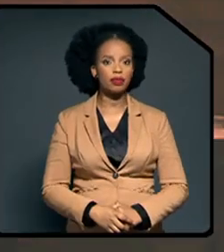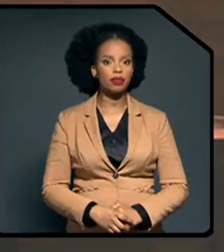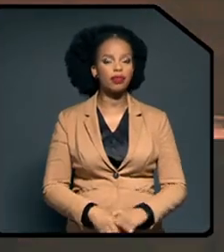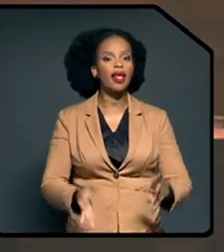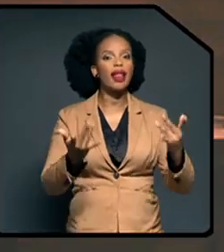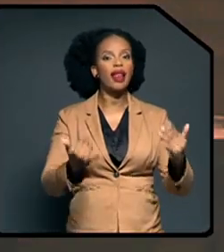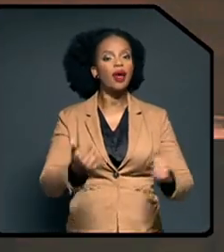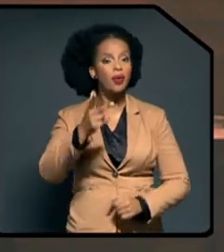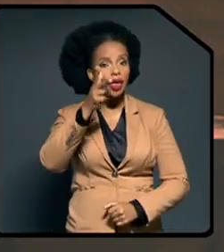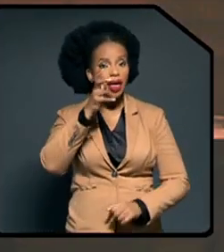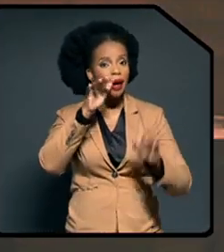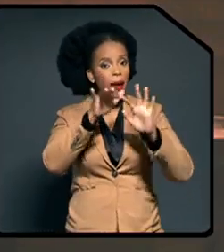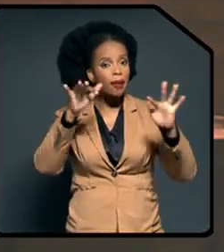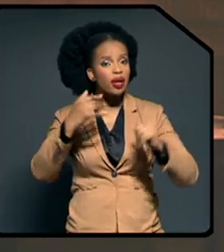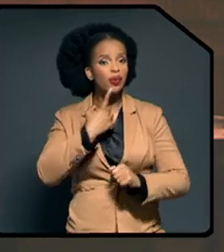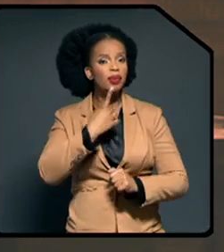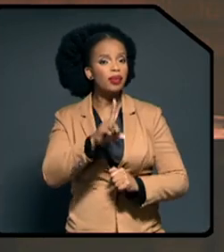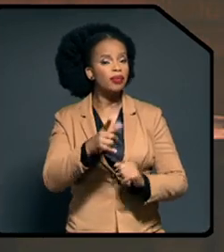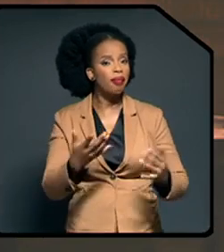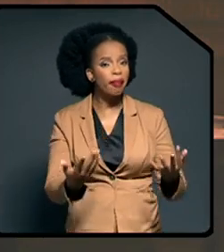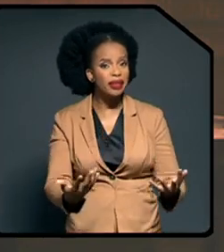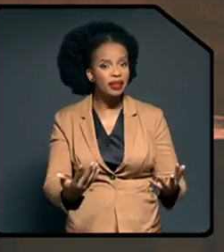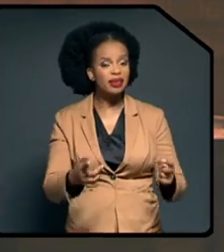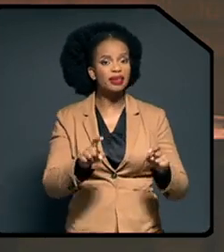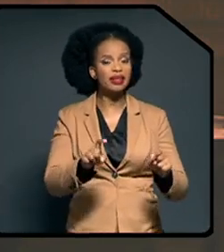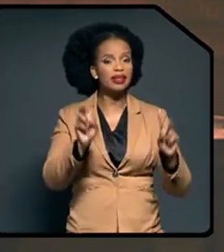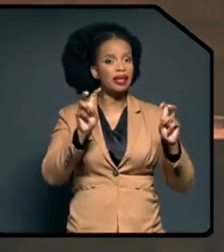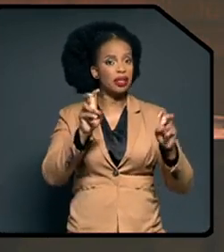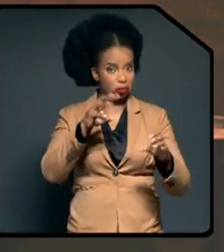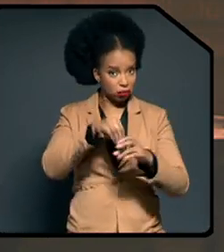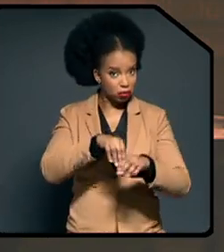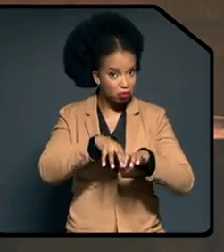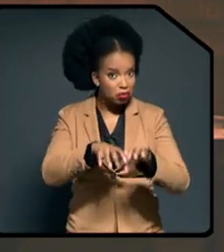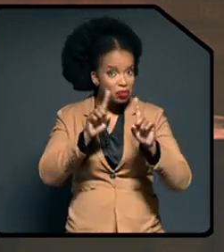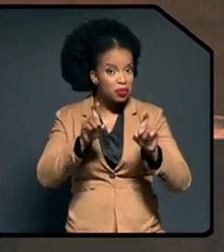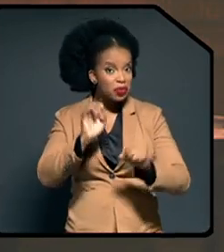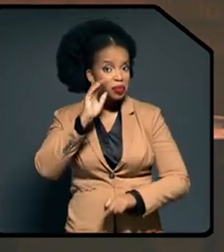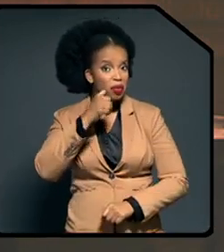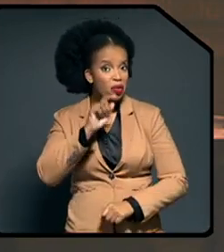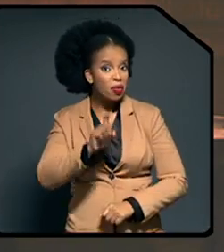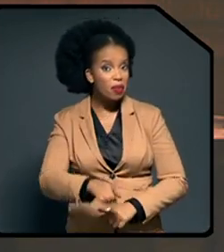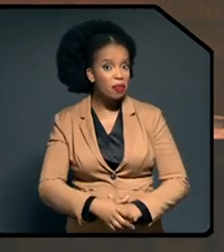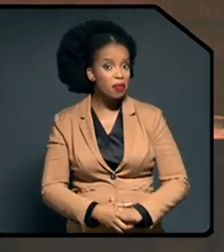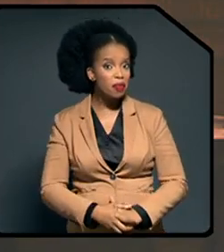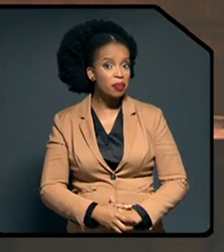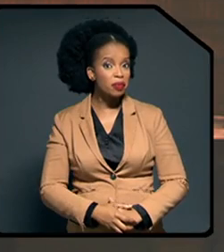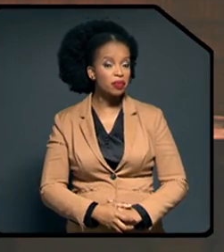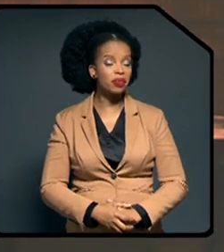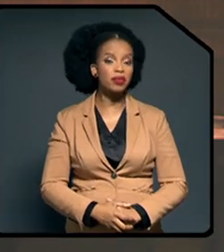Masive ukuba bathini na abahlali malunga nokuthabatha inxaxheba kolu qhankqalazo lwangomso.